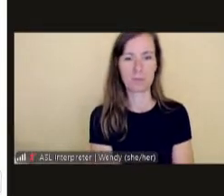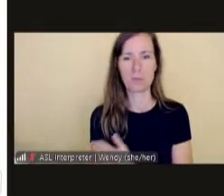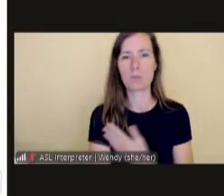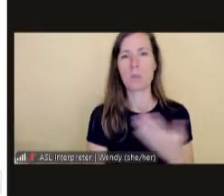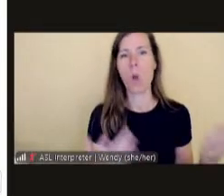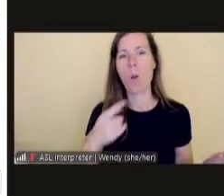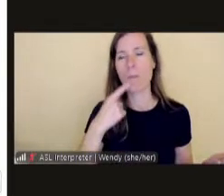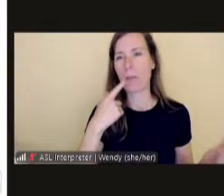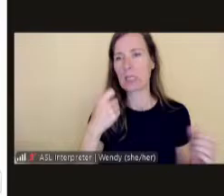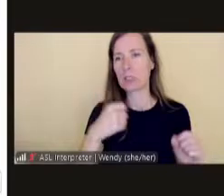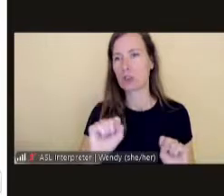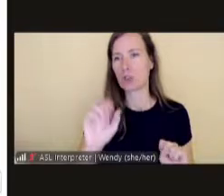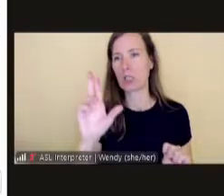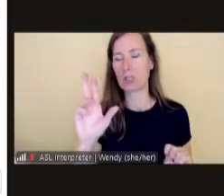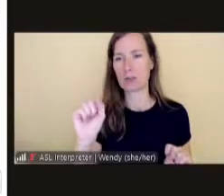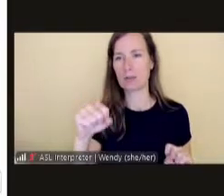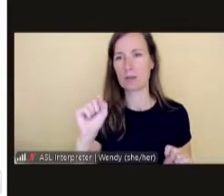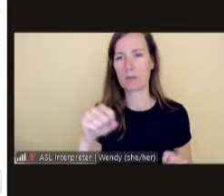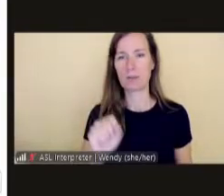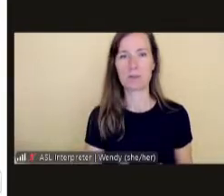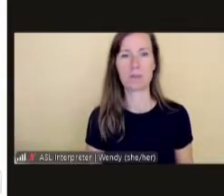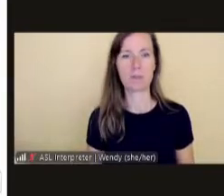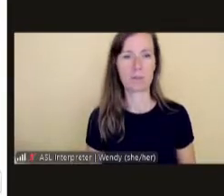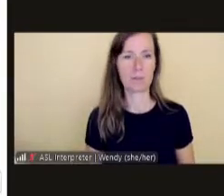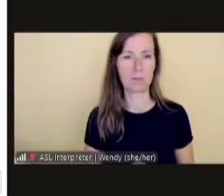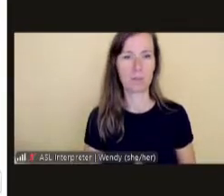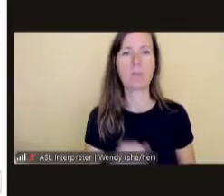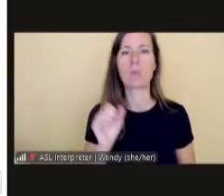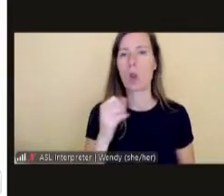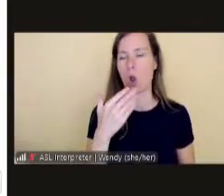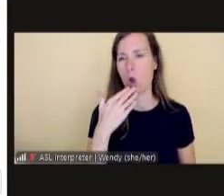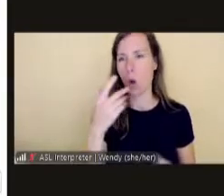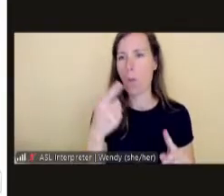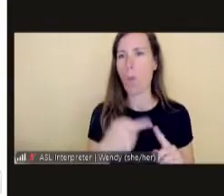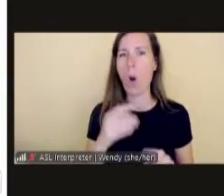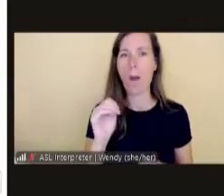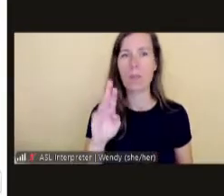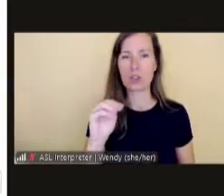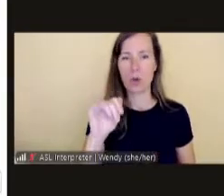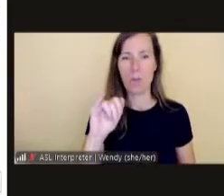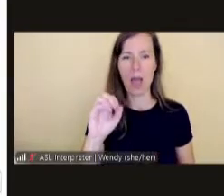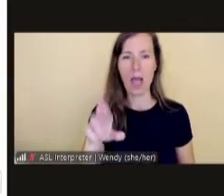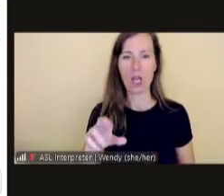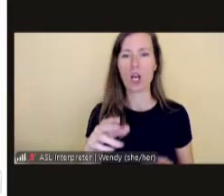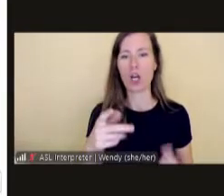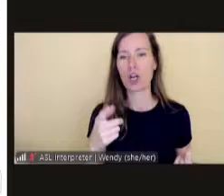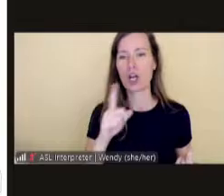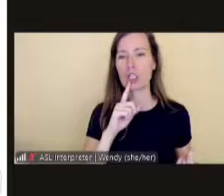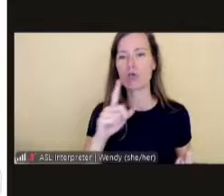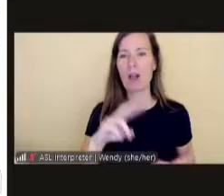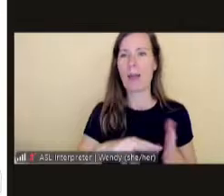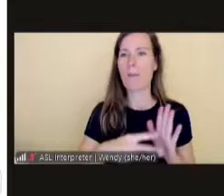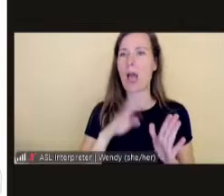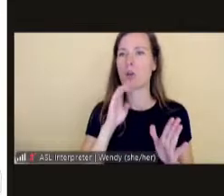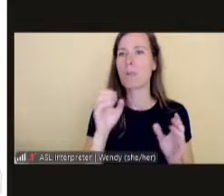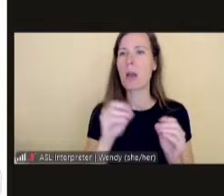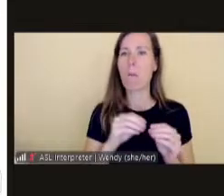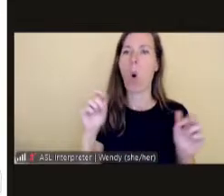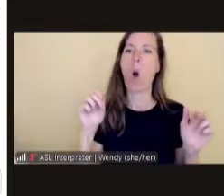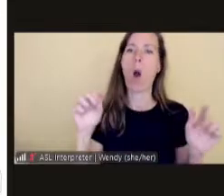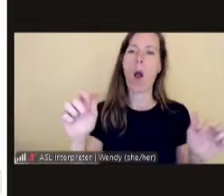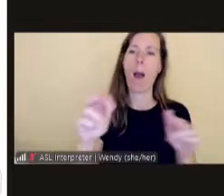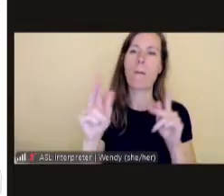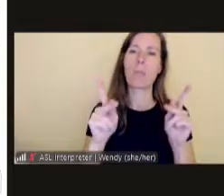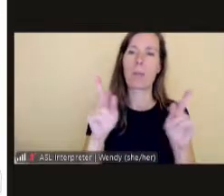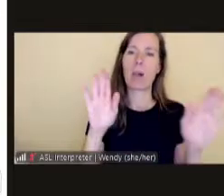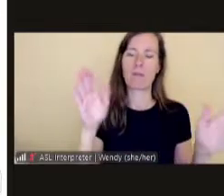Yes. And that's a good point, Mr. Mayor, that the fronts are really meant to be more pedestrian-focused. Right. Activate the